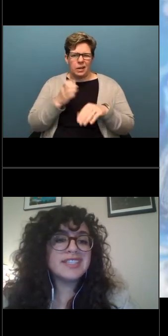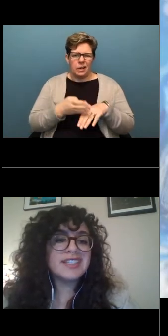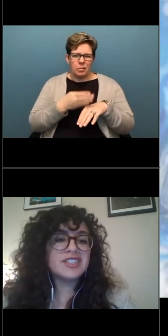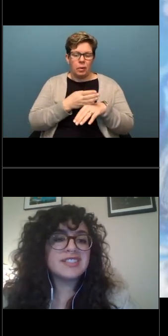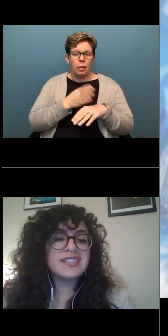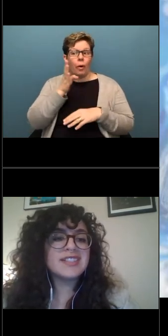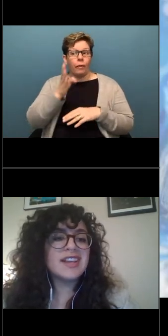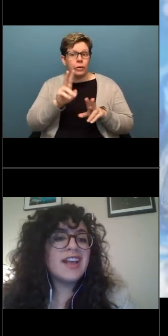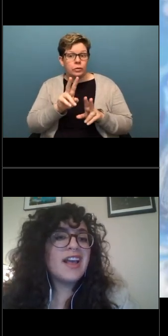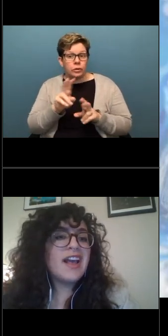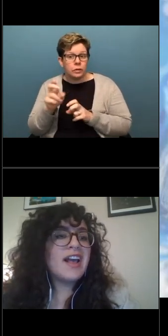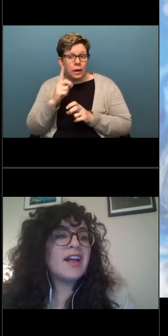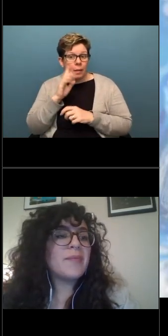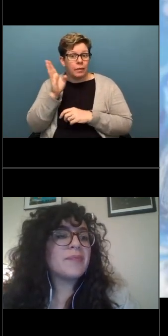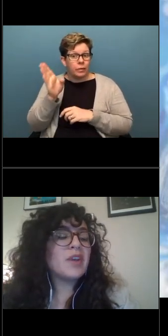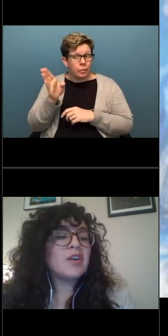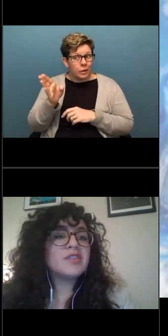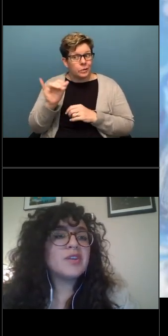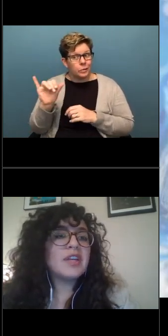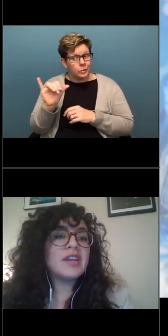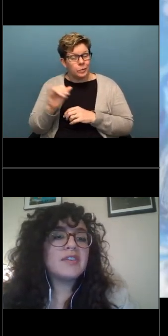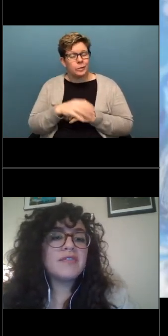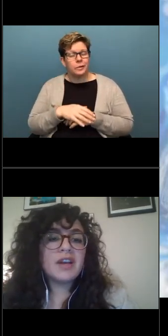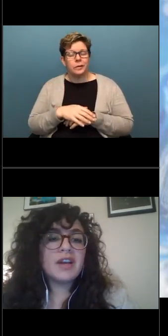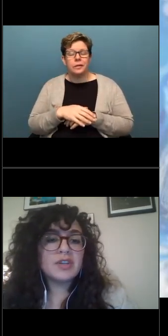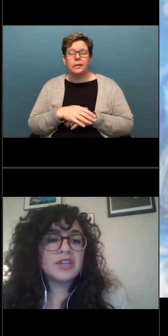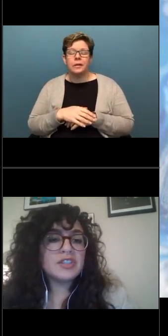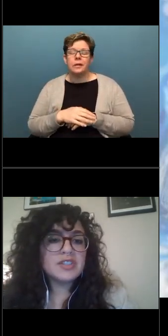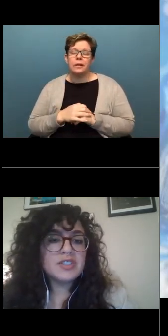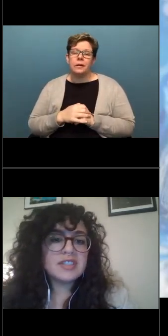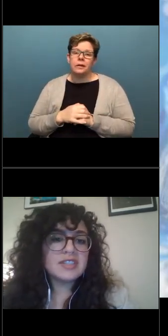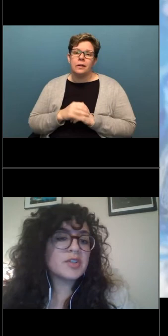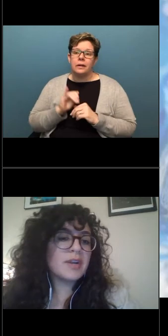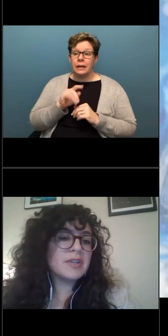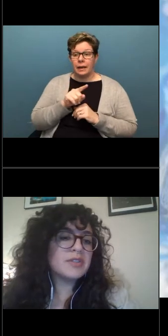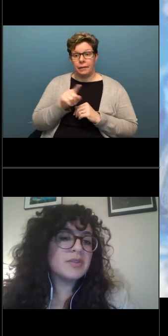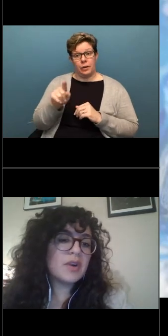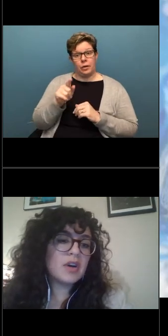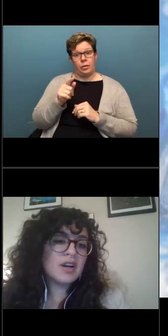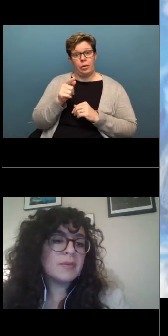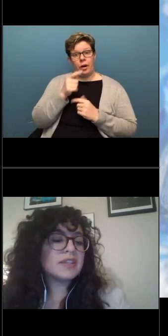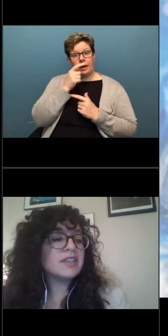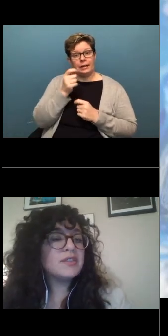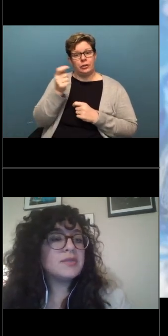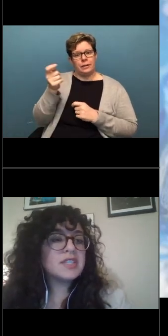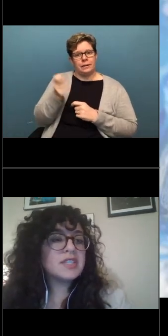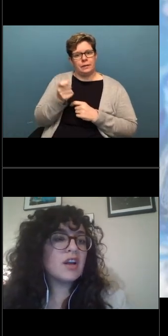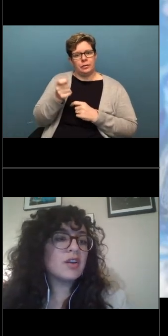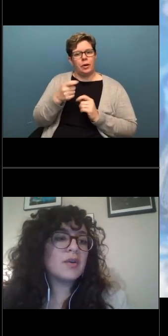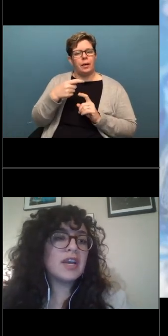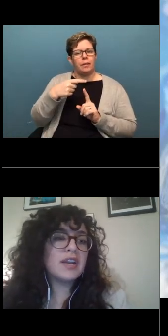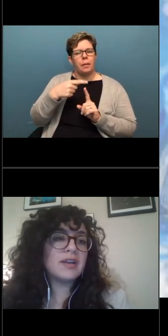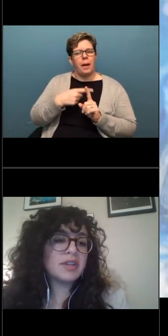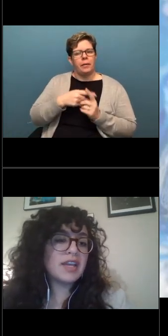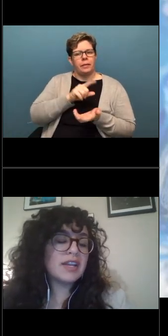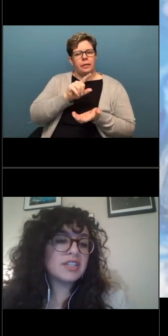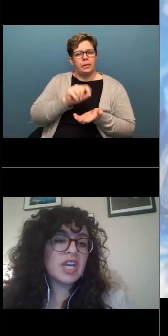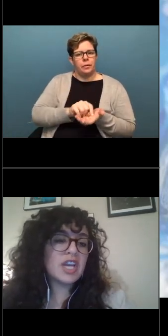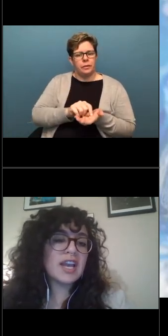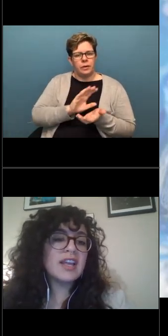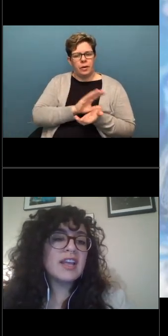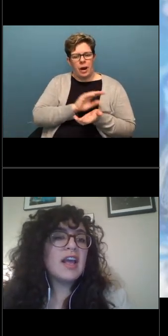future presentations. Also, if you're interested in subscribing to our monthly newsletter, I'll go ahead and